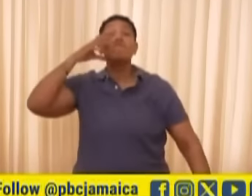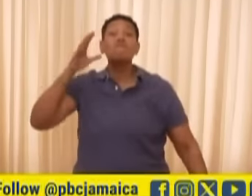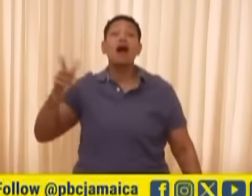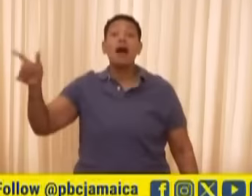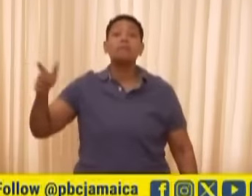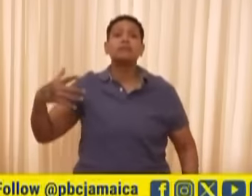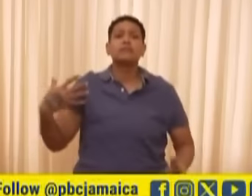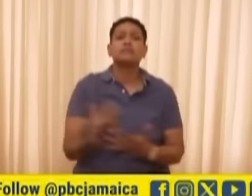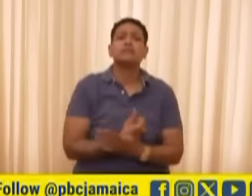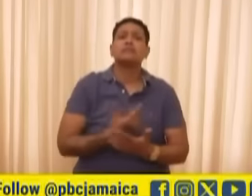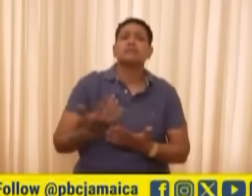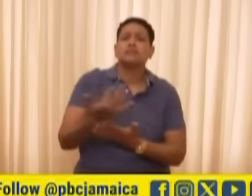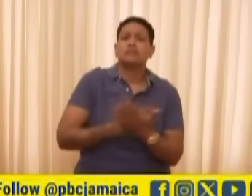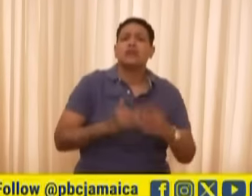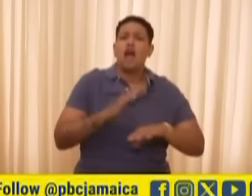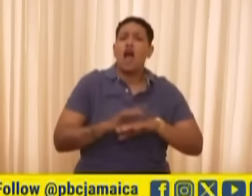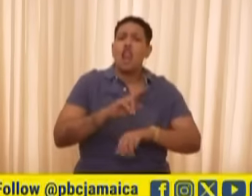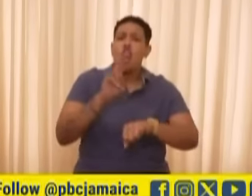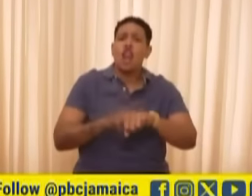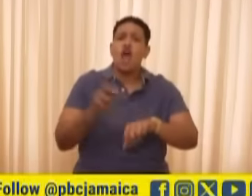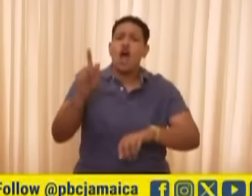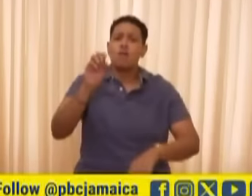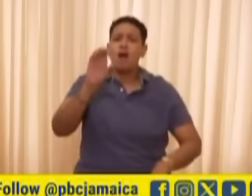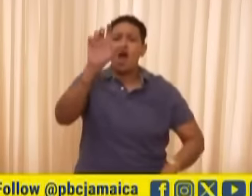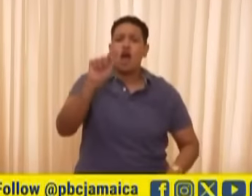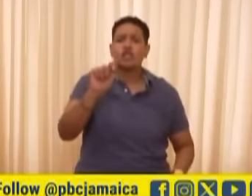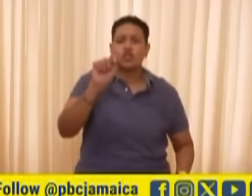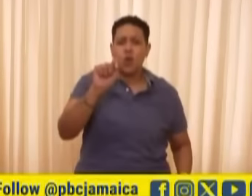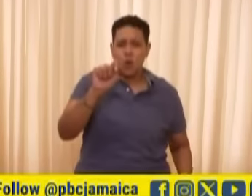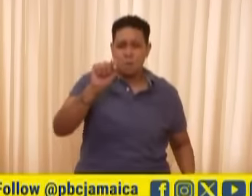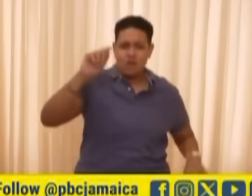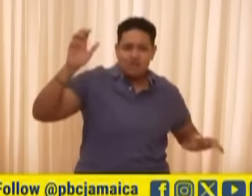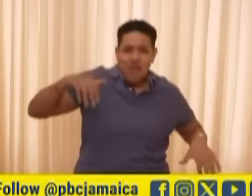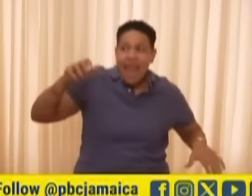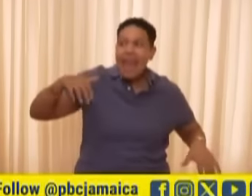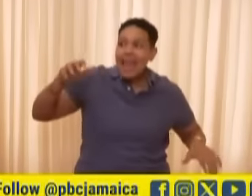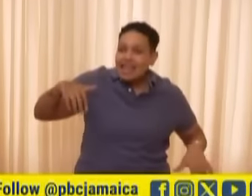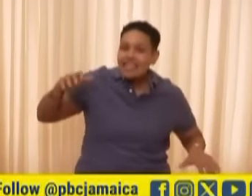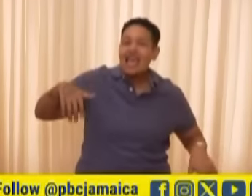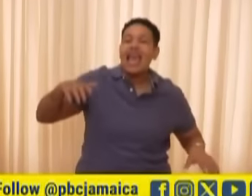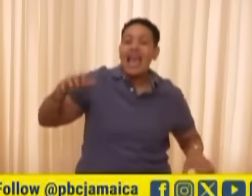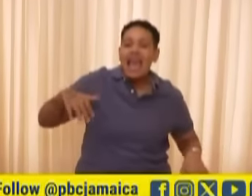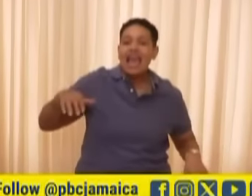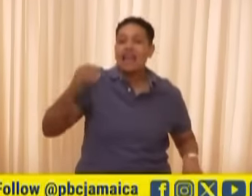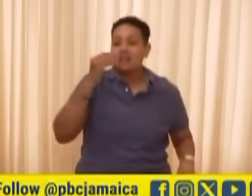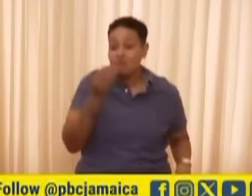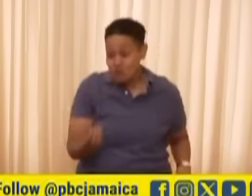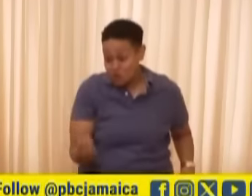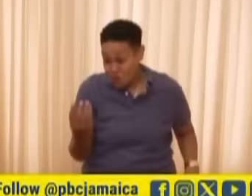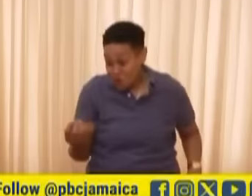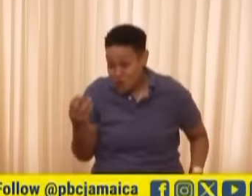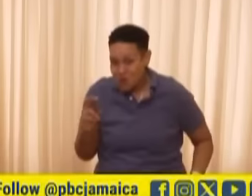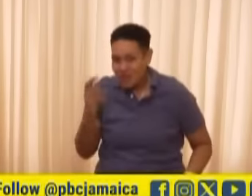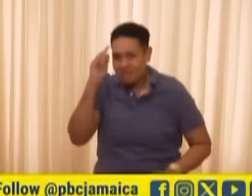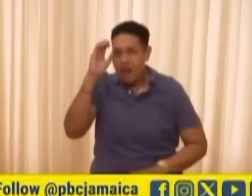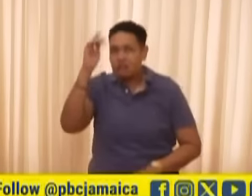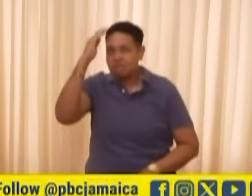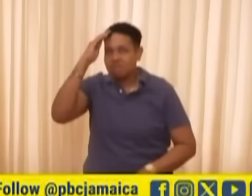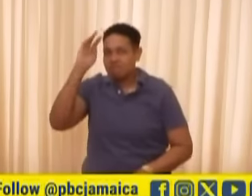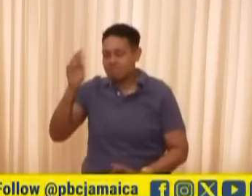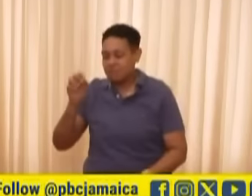been capitalizing on the normal October rains to put in their crops to be ready